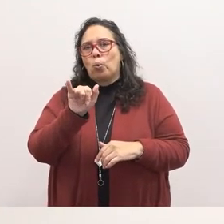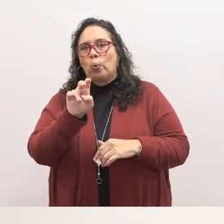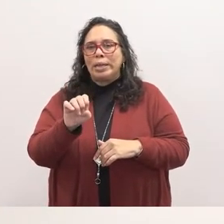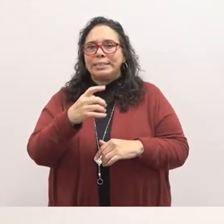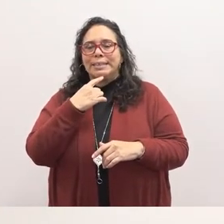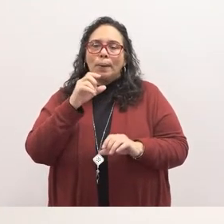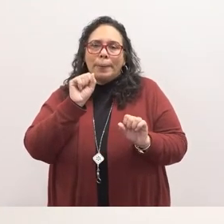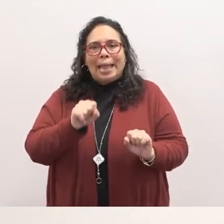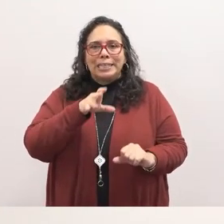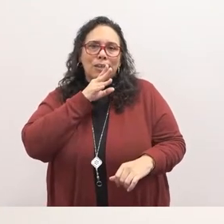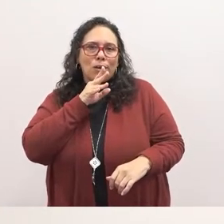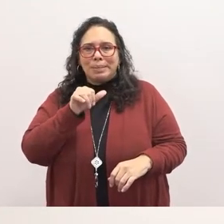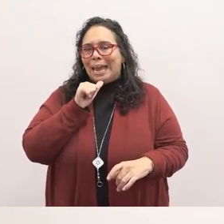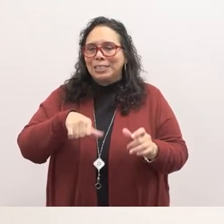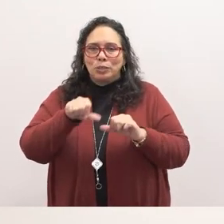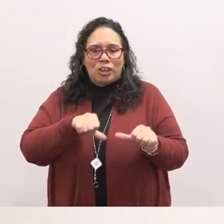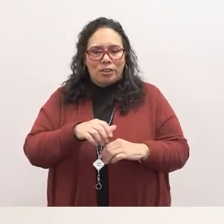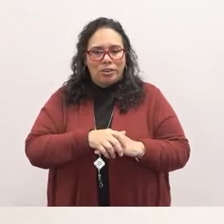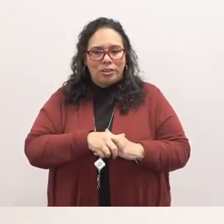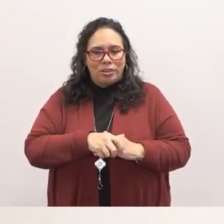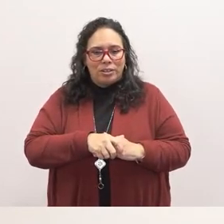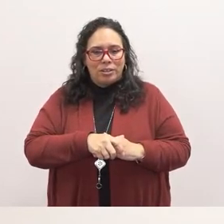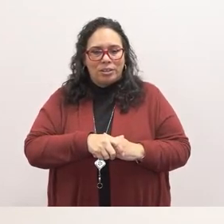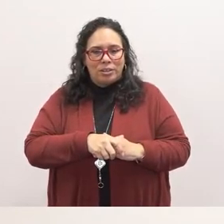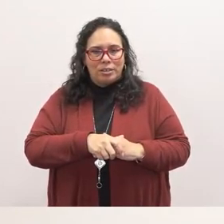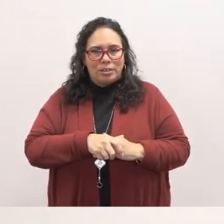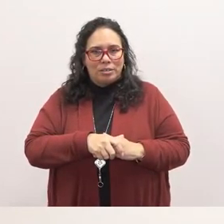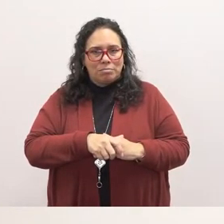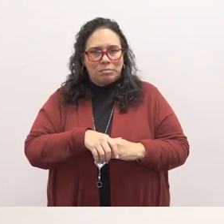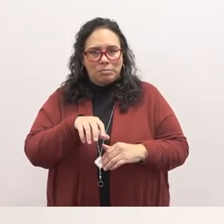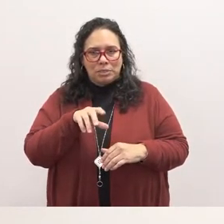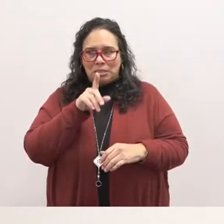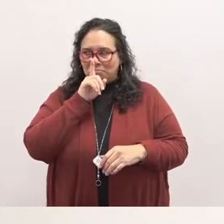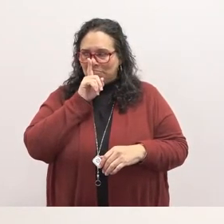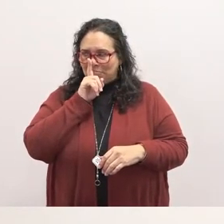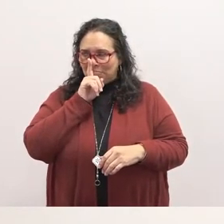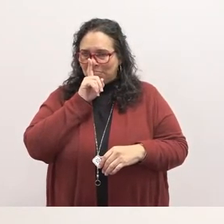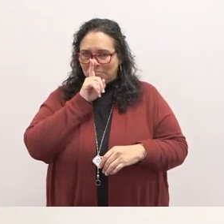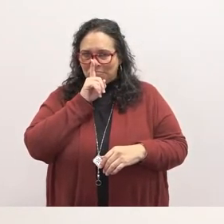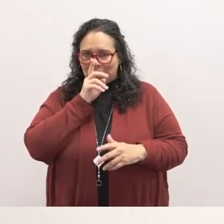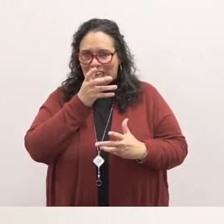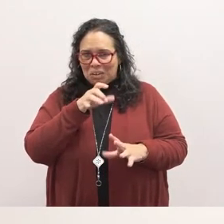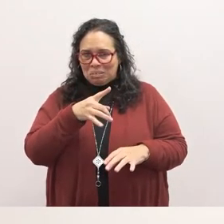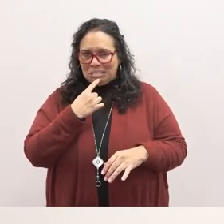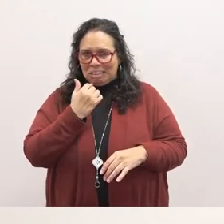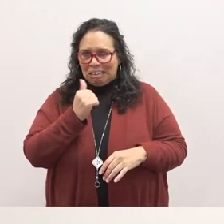meetings. We just can't talk to each other. After Wayne's report, I have nothing to say.